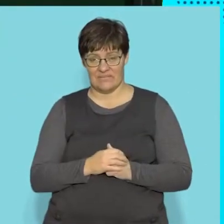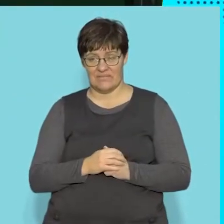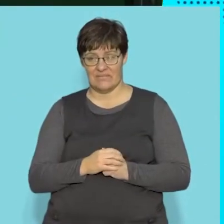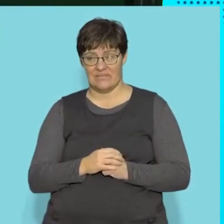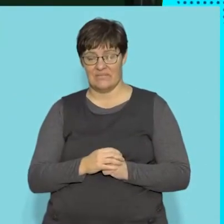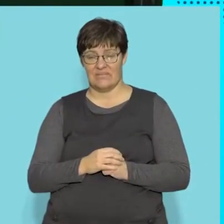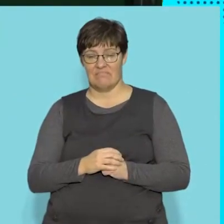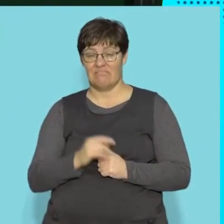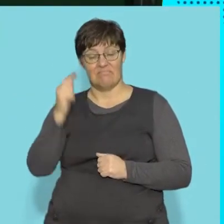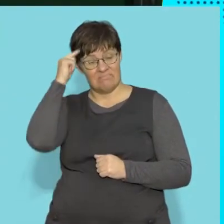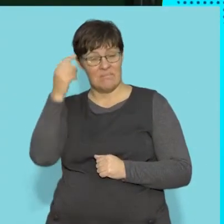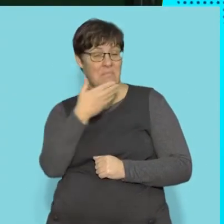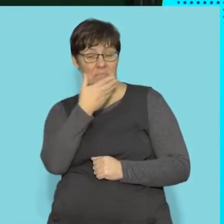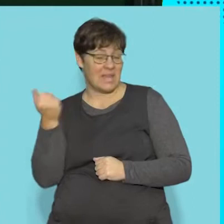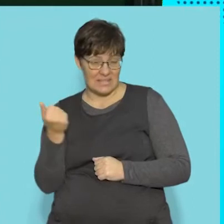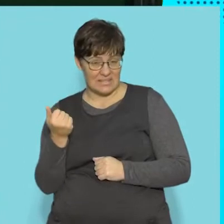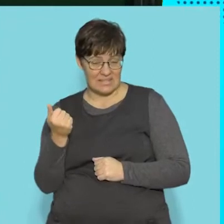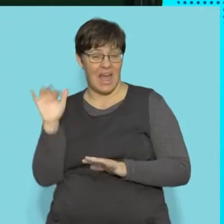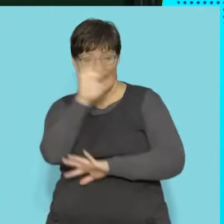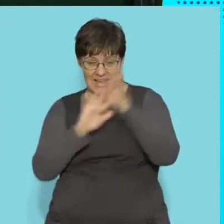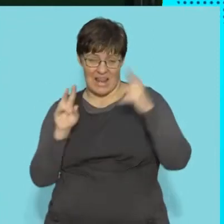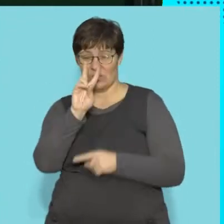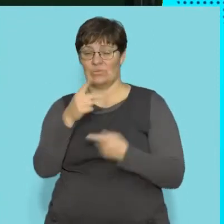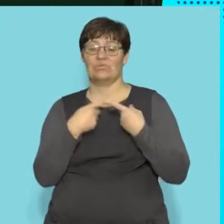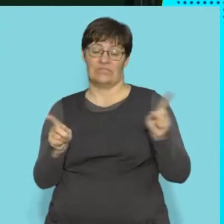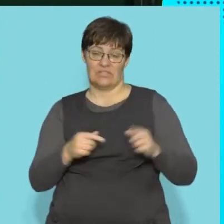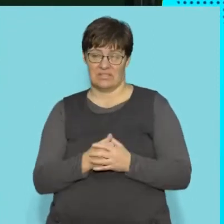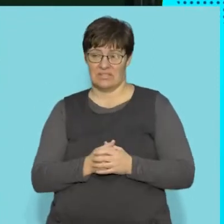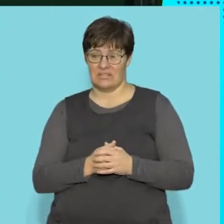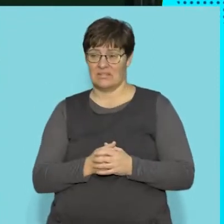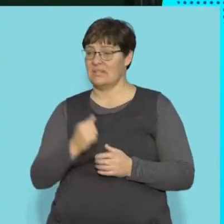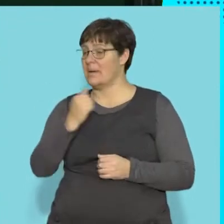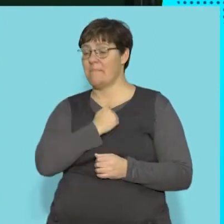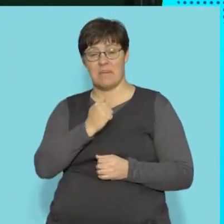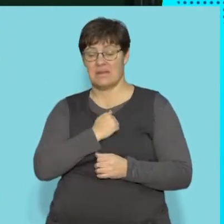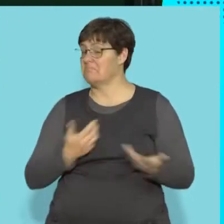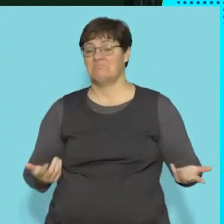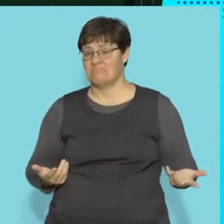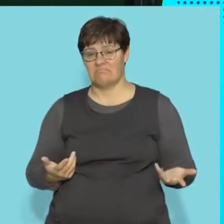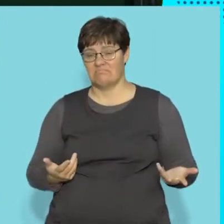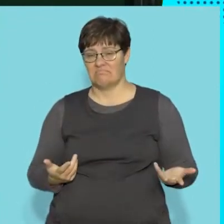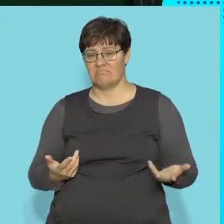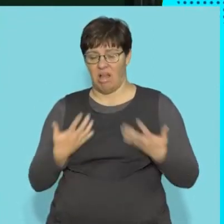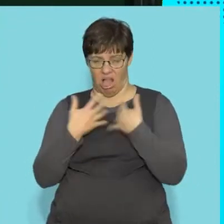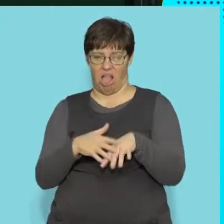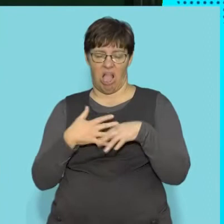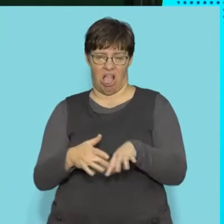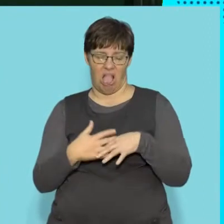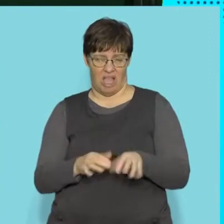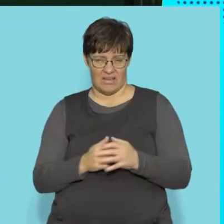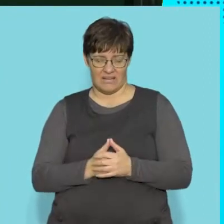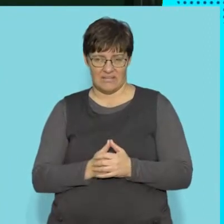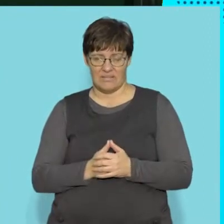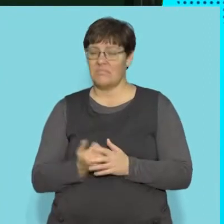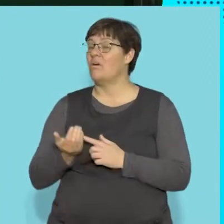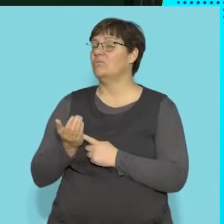I think it would be best to use two different colors. And as you can see, mine here is rather messy. So let